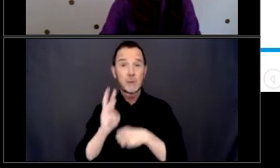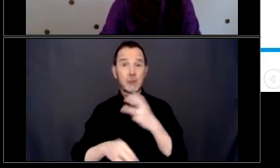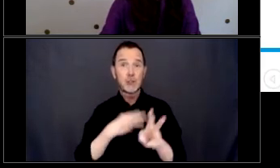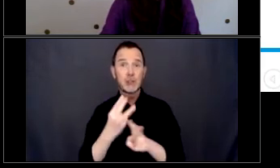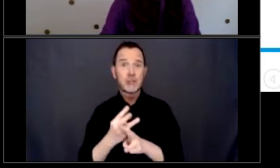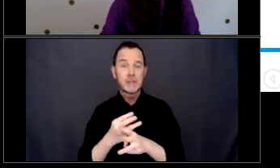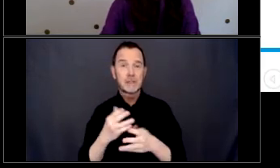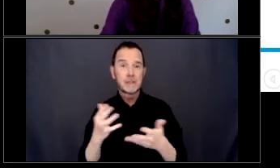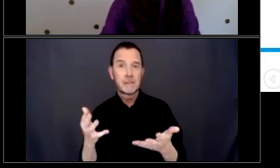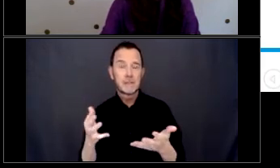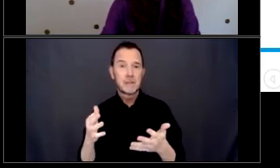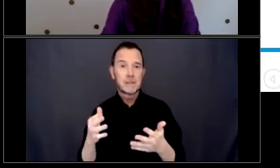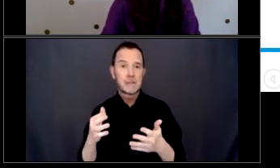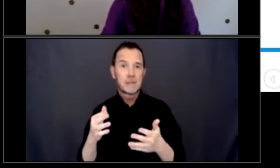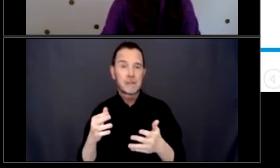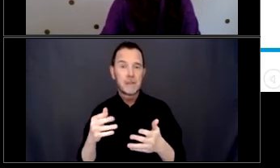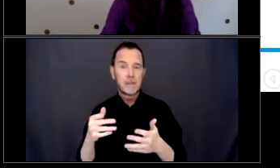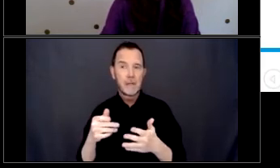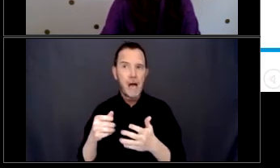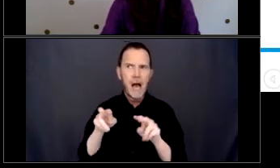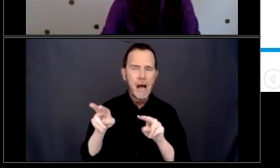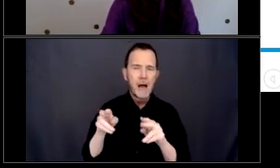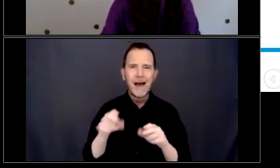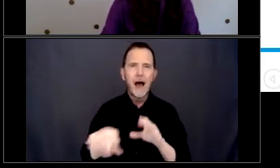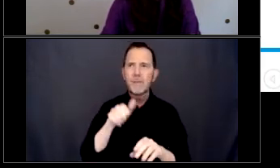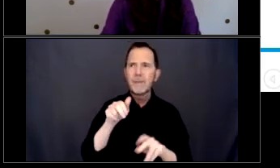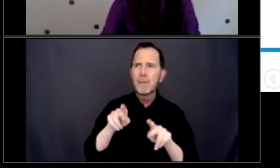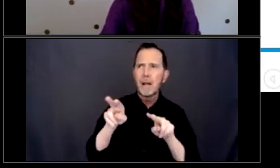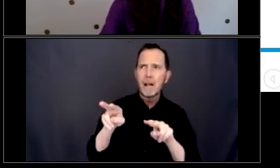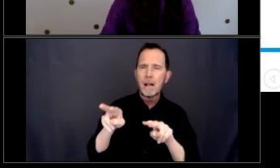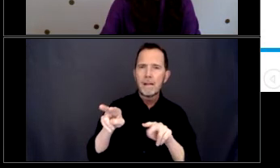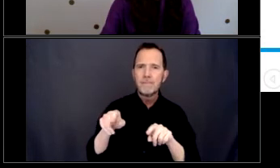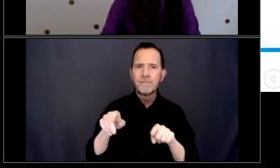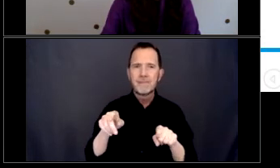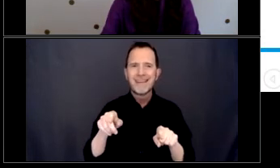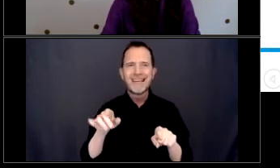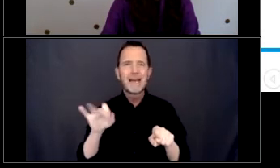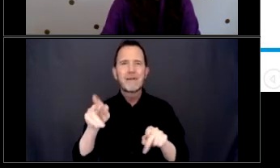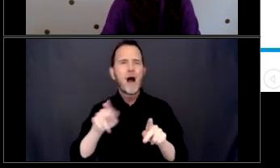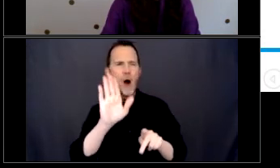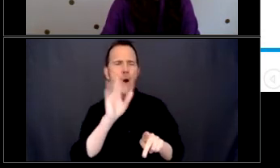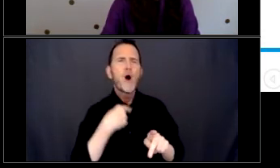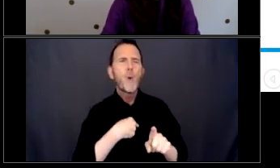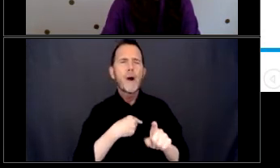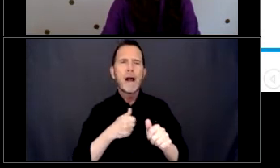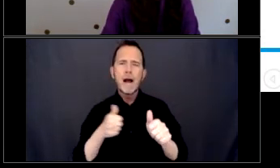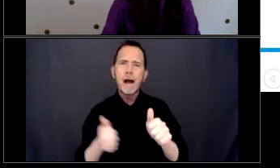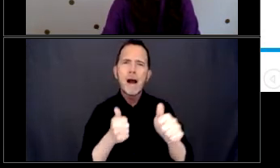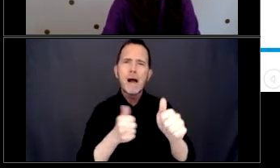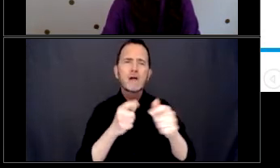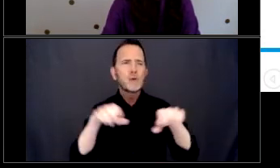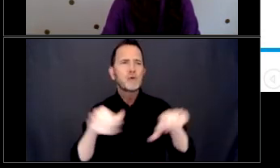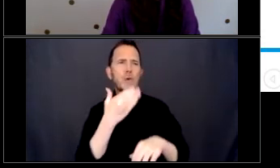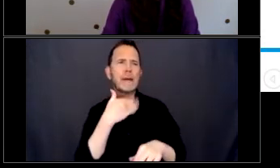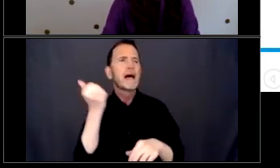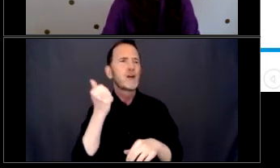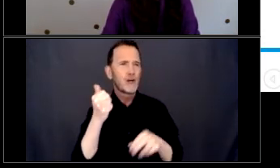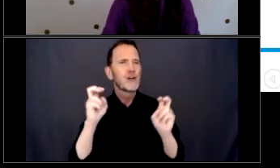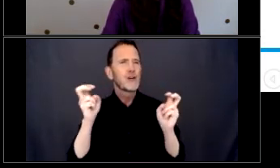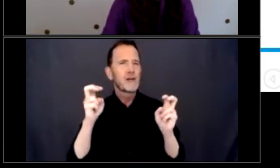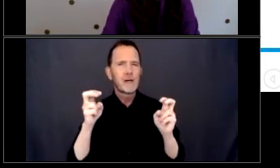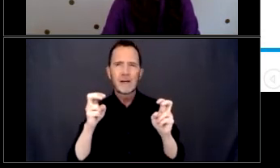about that employment. And I'm not necessarily going to hear the message, we're striving to do better, and necessarily interpret it without a bit of cynicism. So that